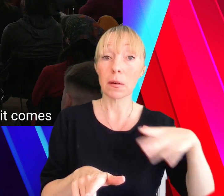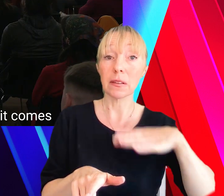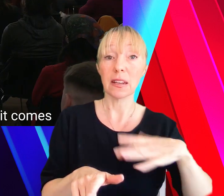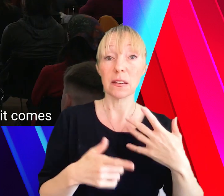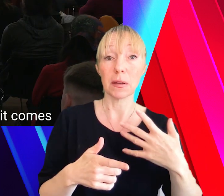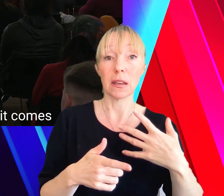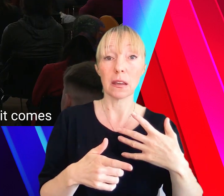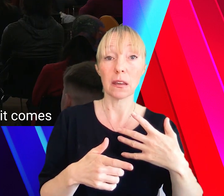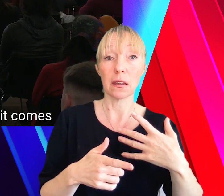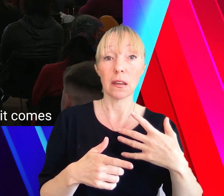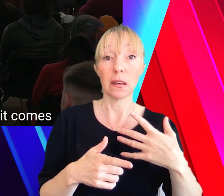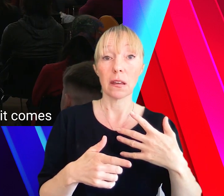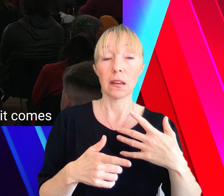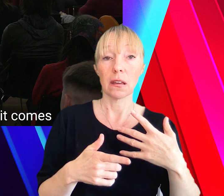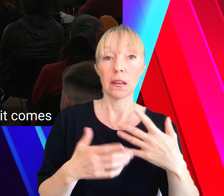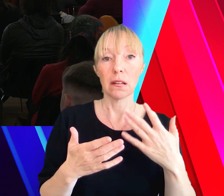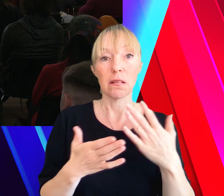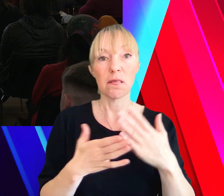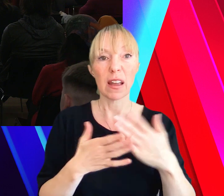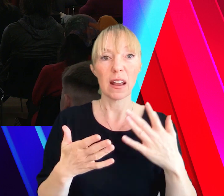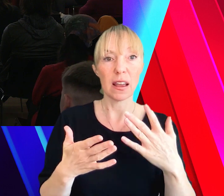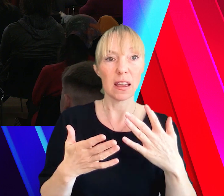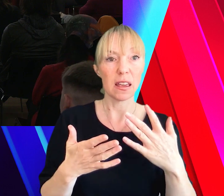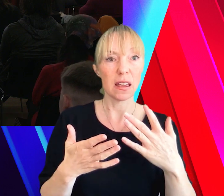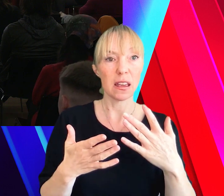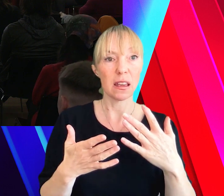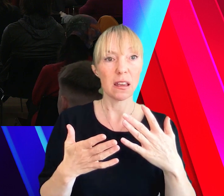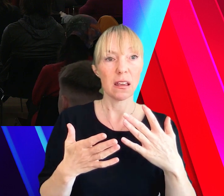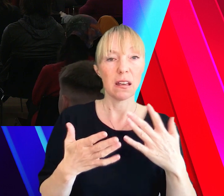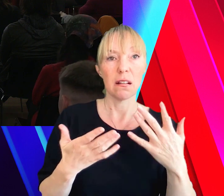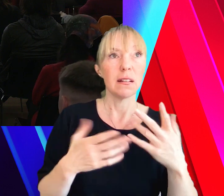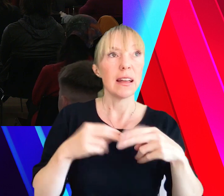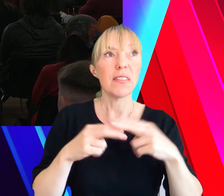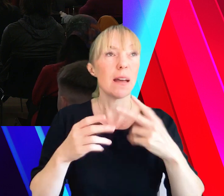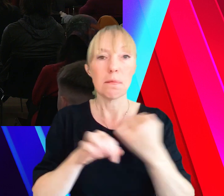I think young people need to be crueler when it comes to wanting to be in the sector in any